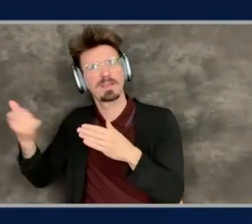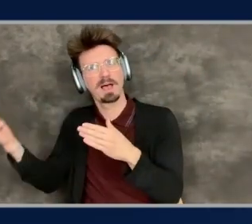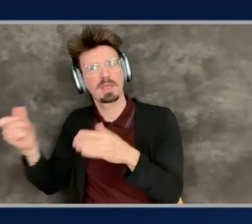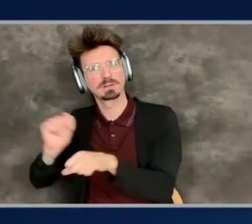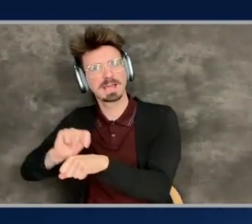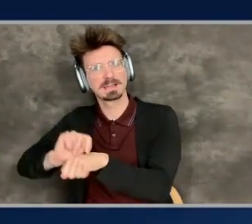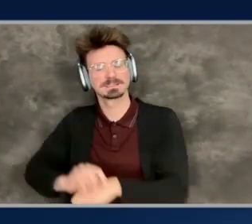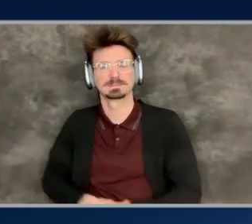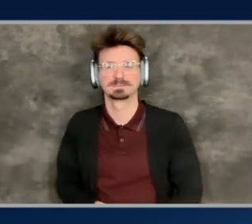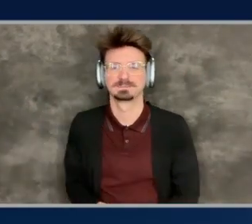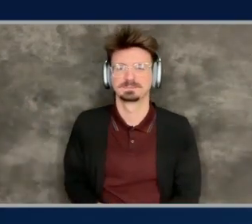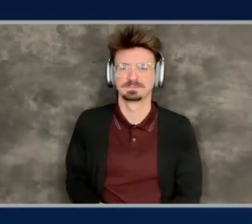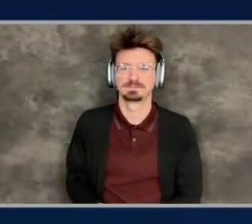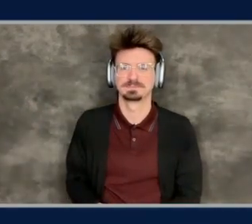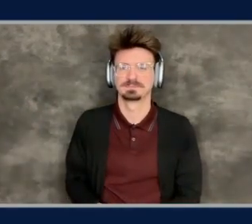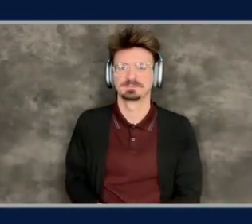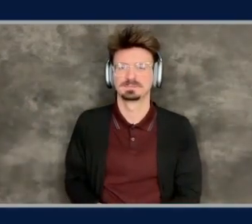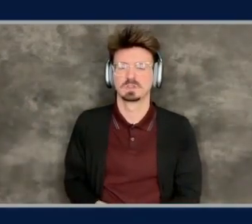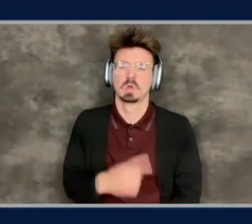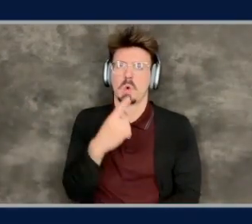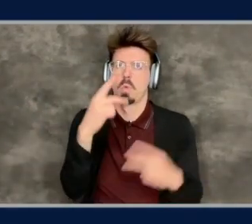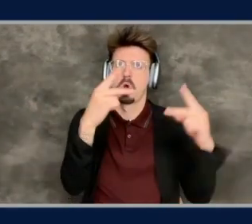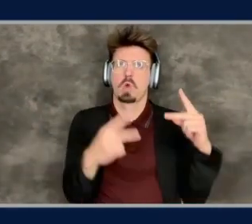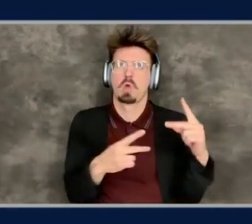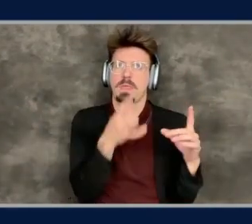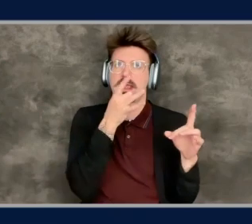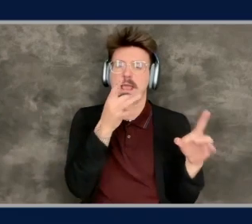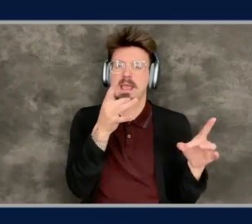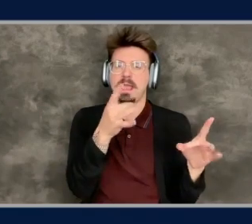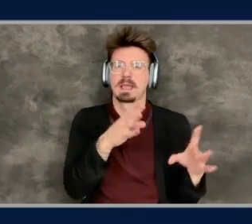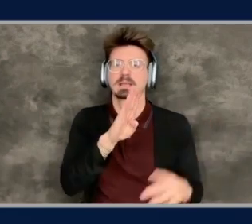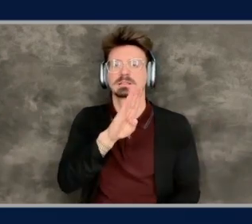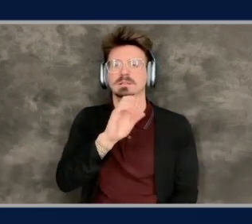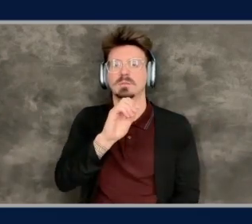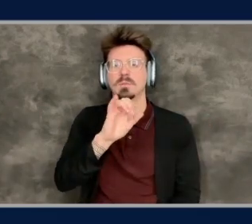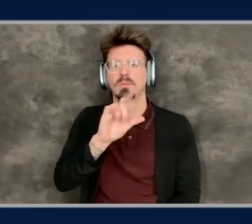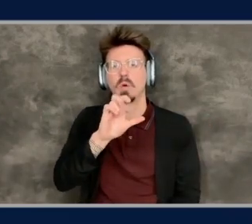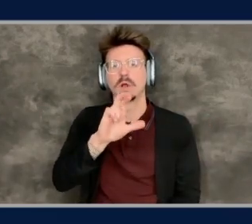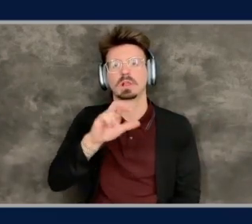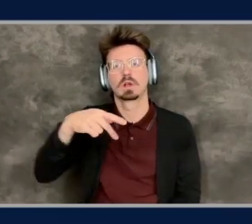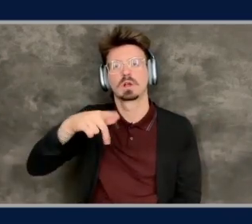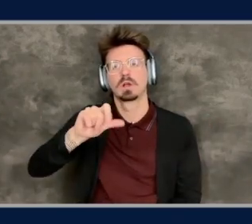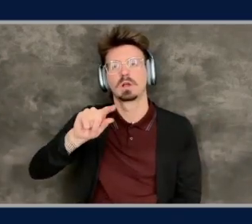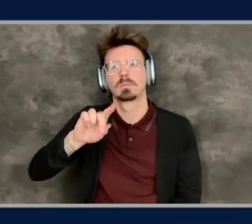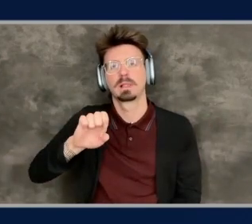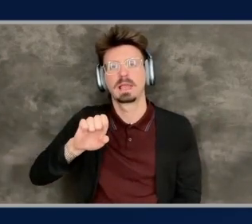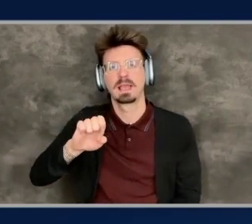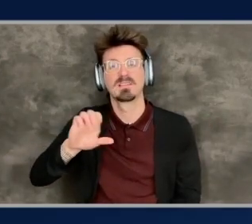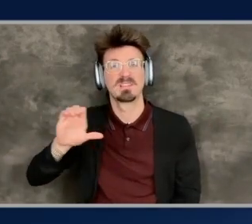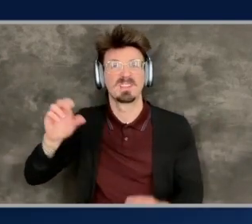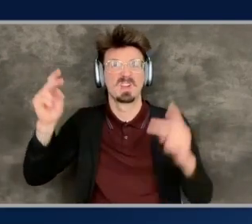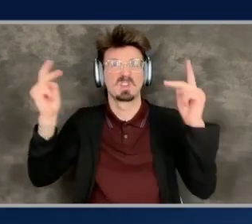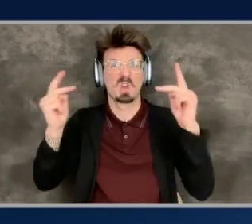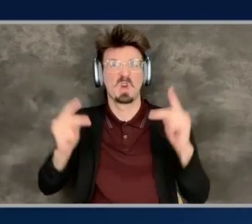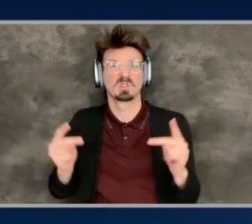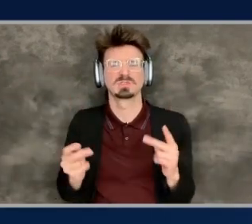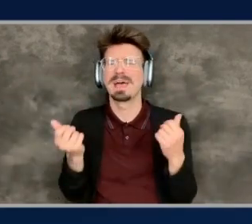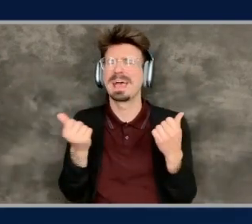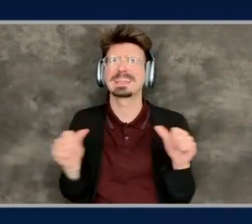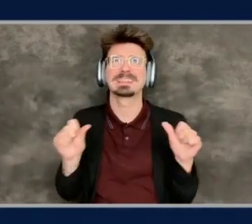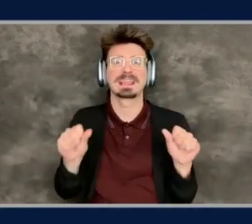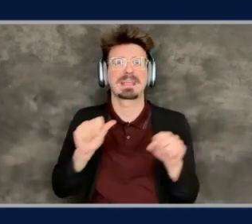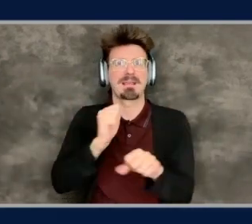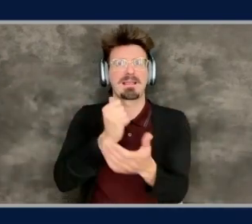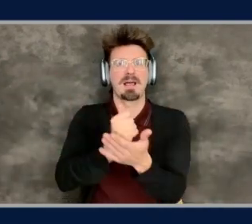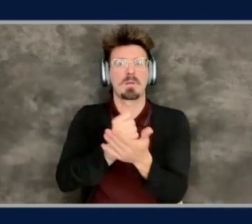the code that I hate writing personally is boilerplate code, right? And so anything that can help speed that across, or transformational code